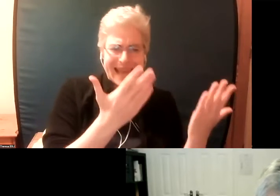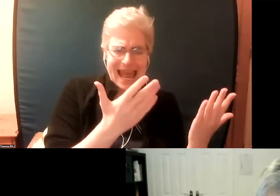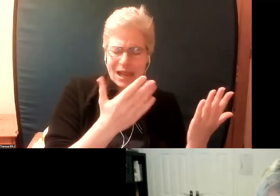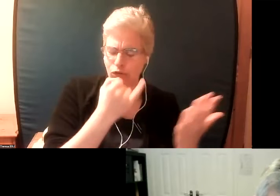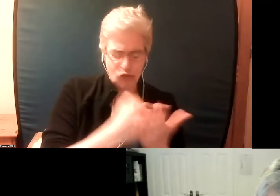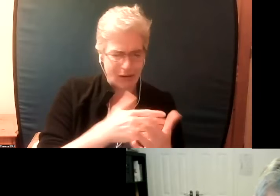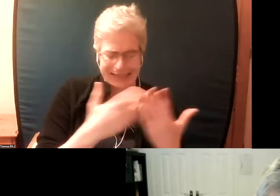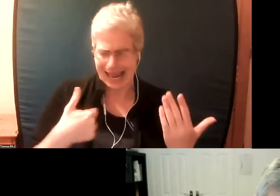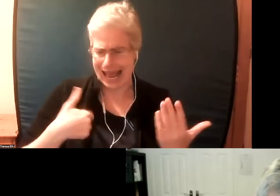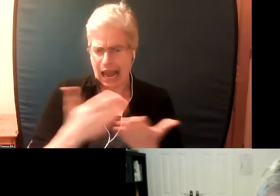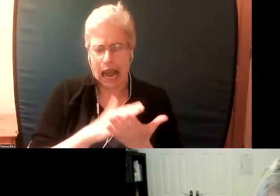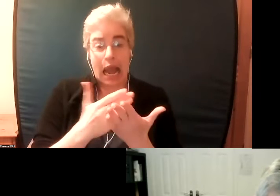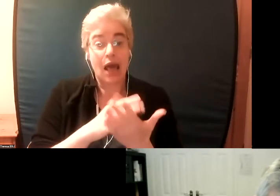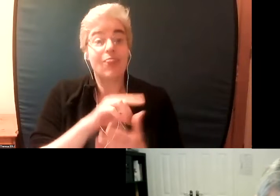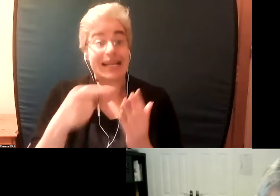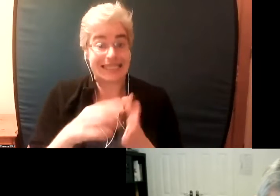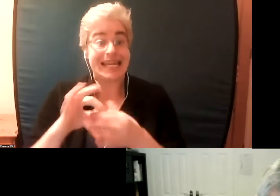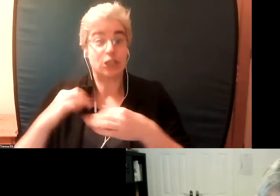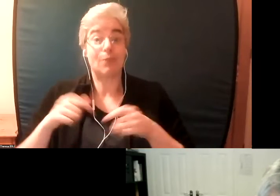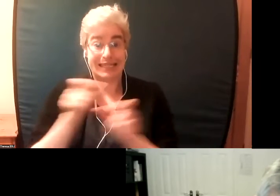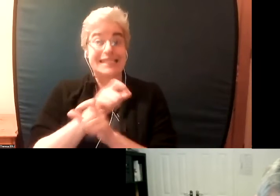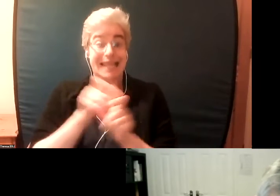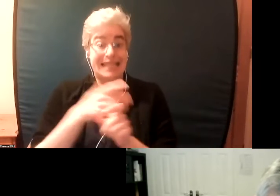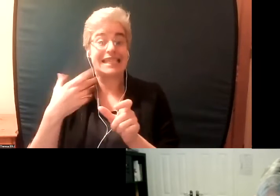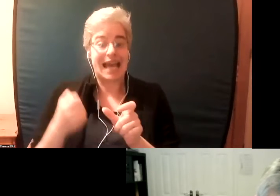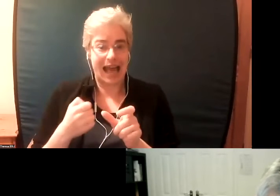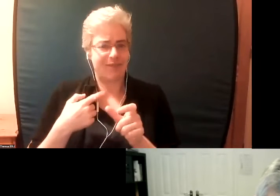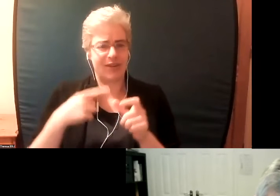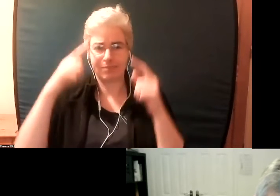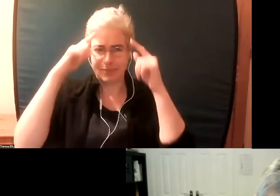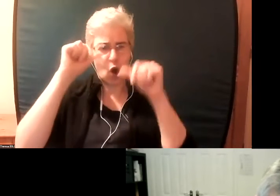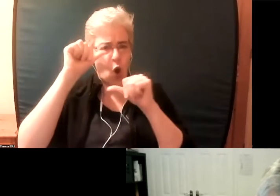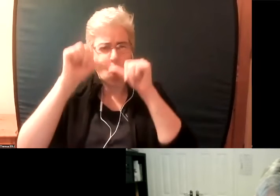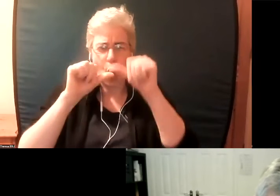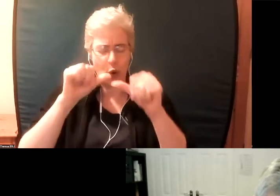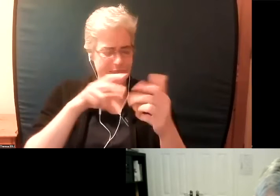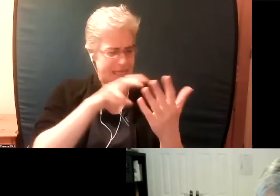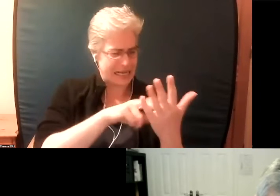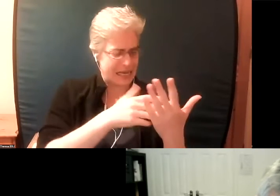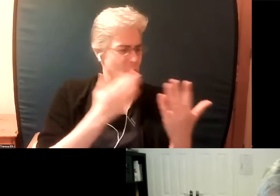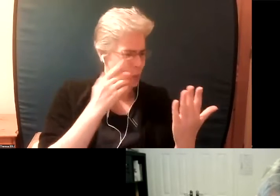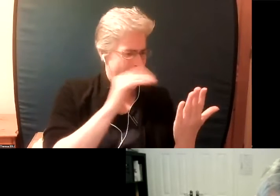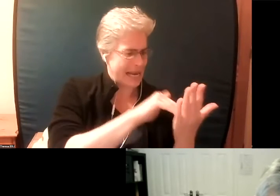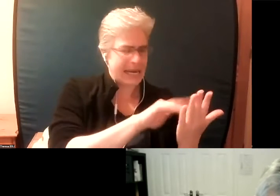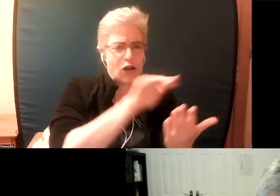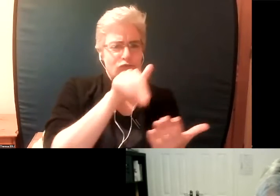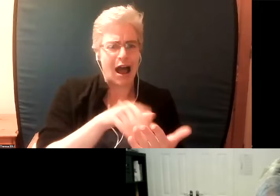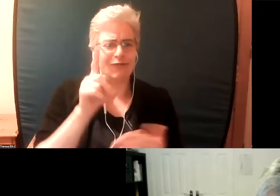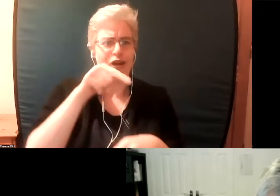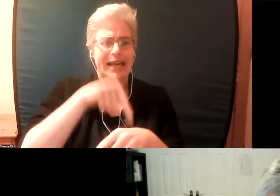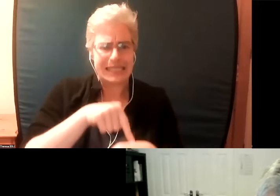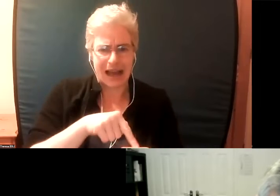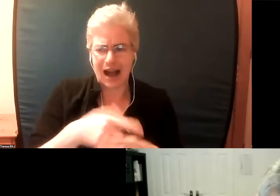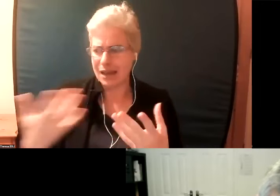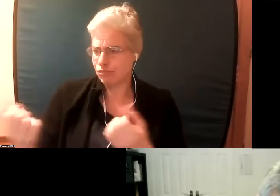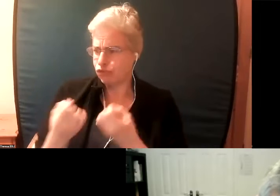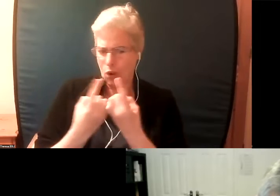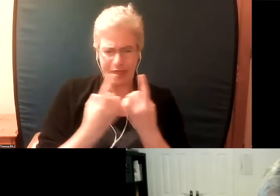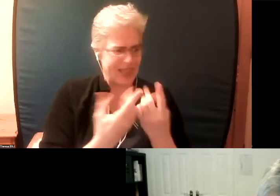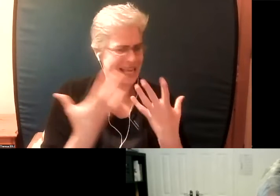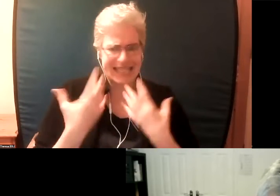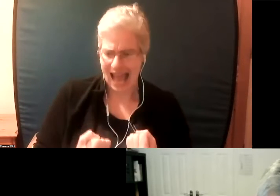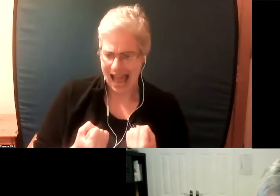day. And this is about my dyslexia, ordering my day, getting myself with the right things, that I've brought the right